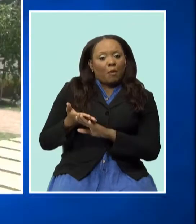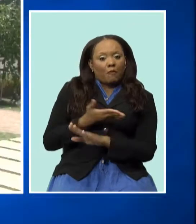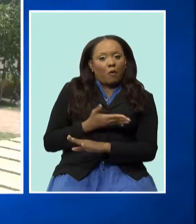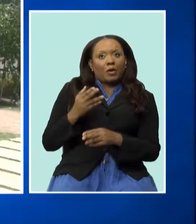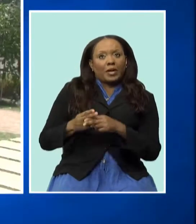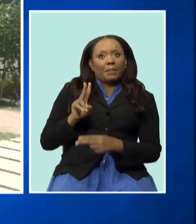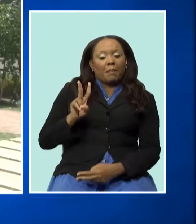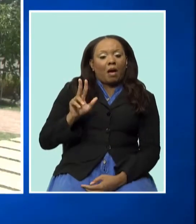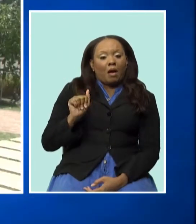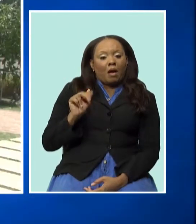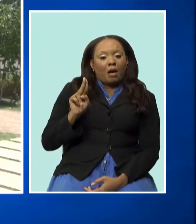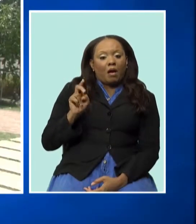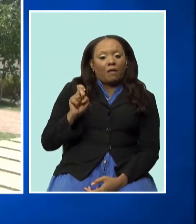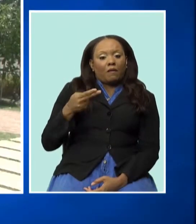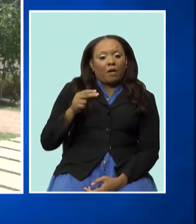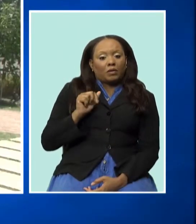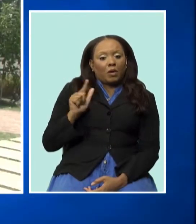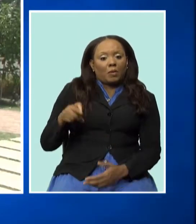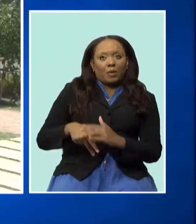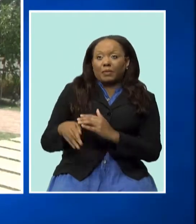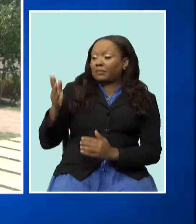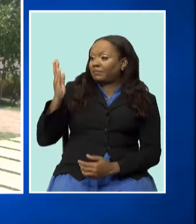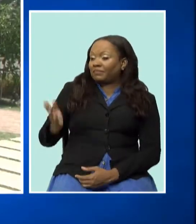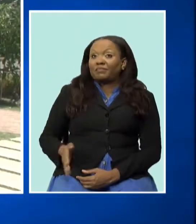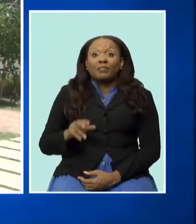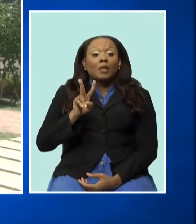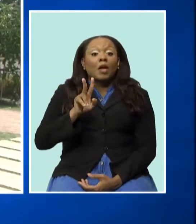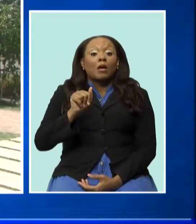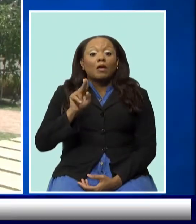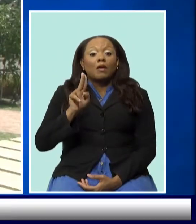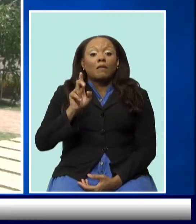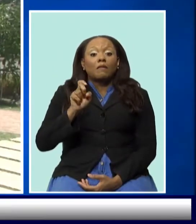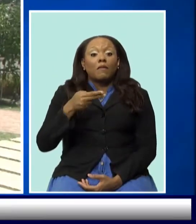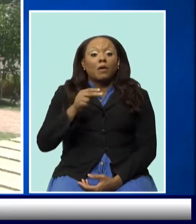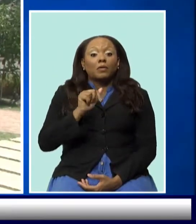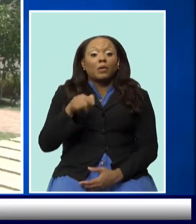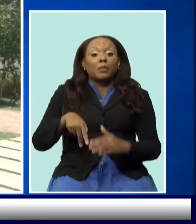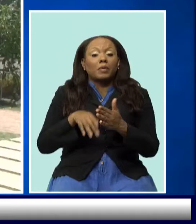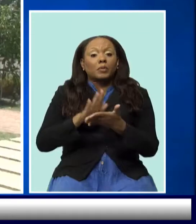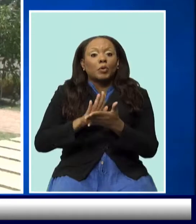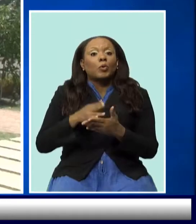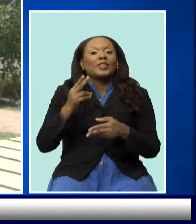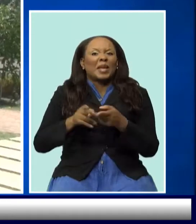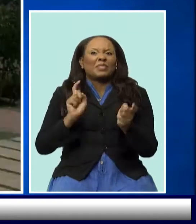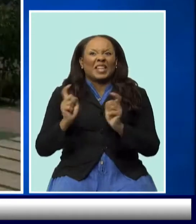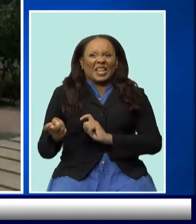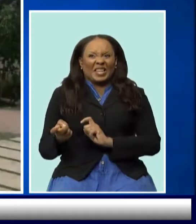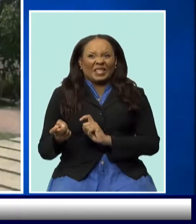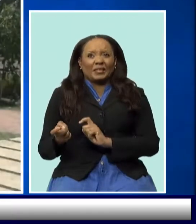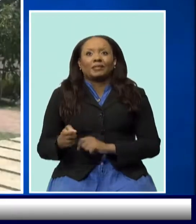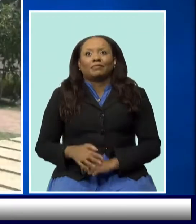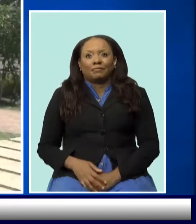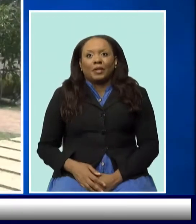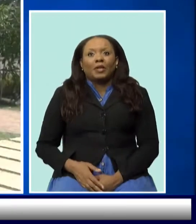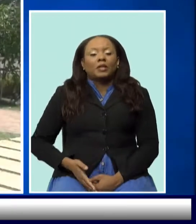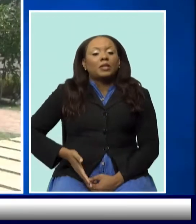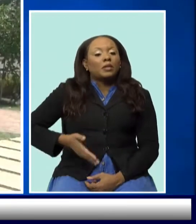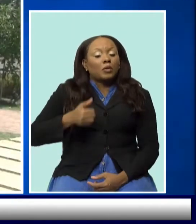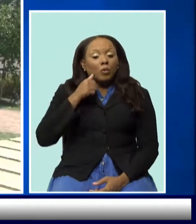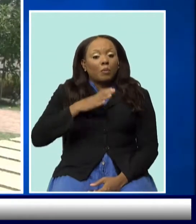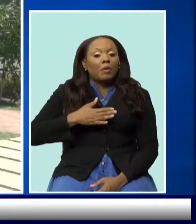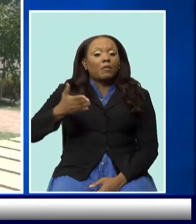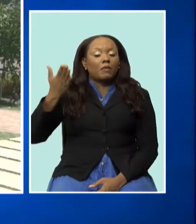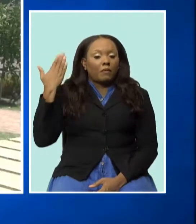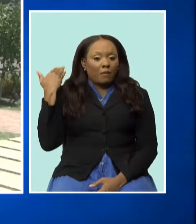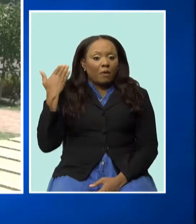The former Vauxhall Primary School now bears the name of Shirley Chisholm, the former American Congresswoman of